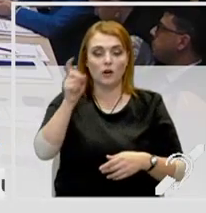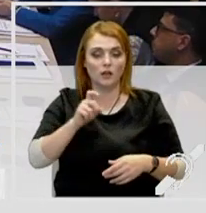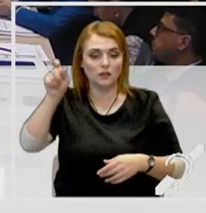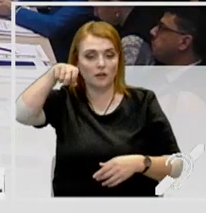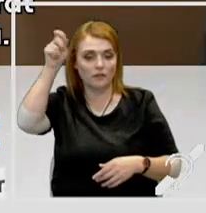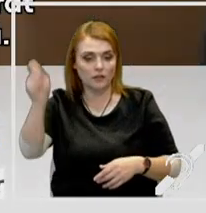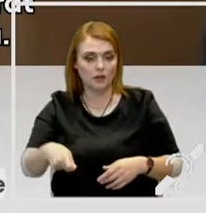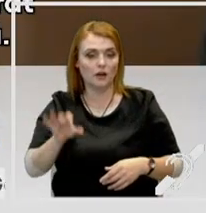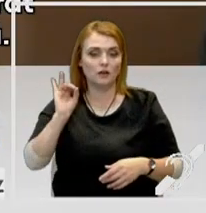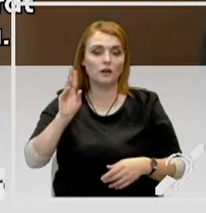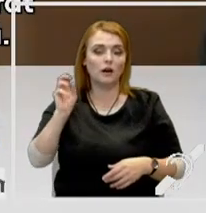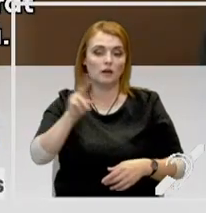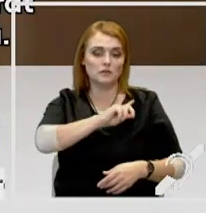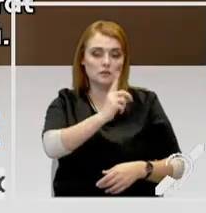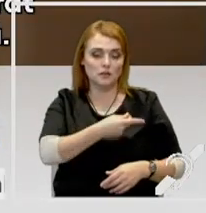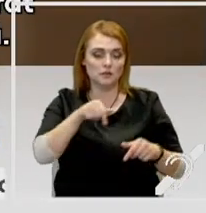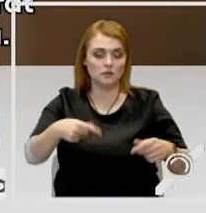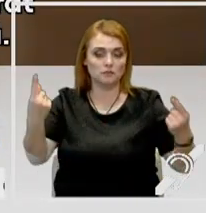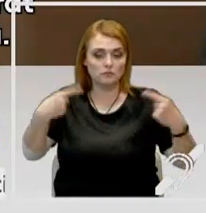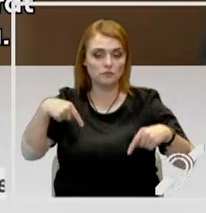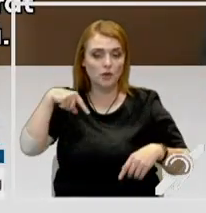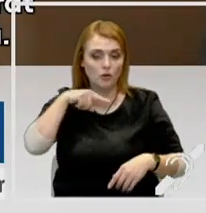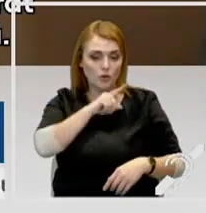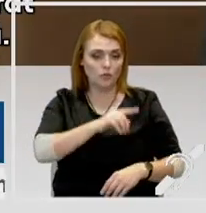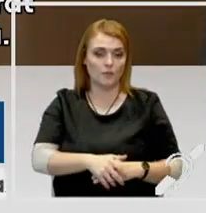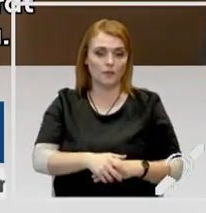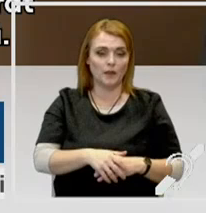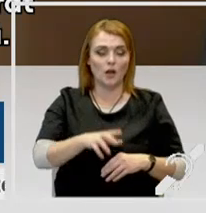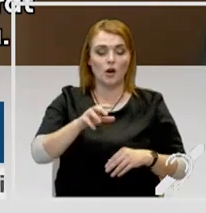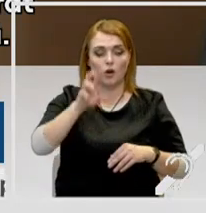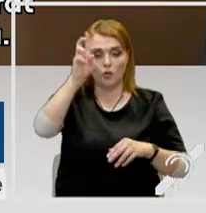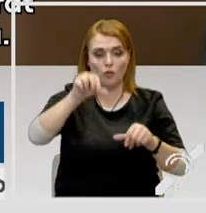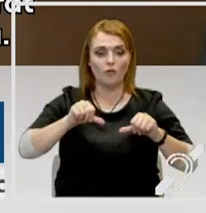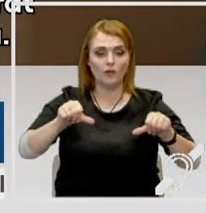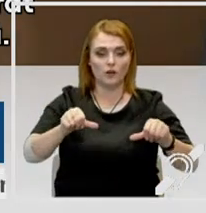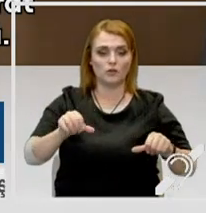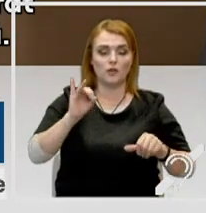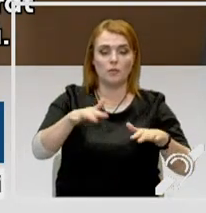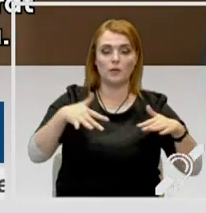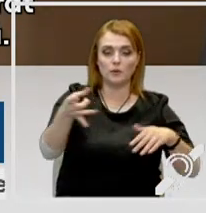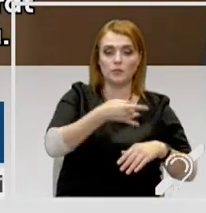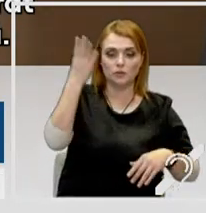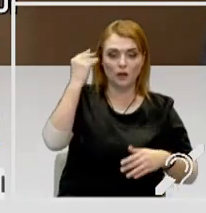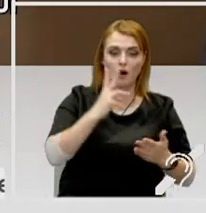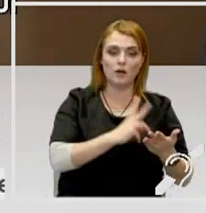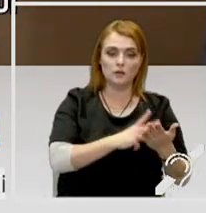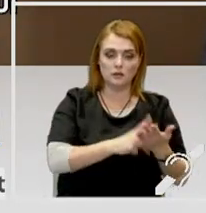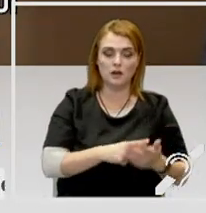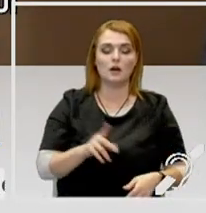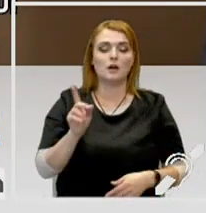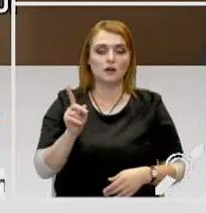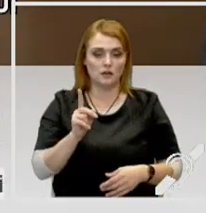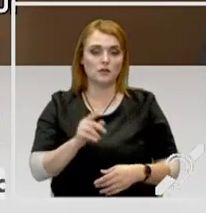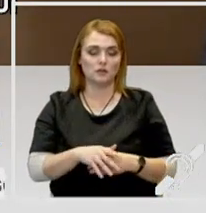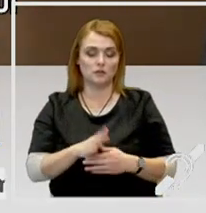economic challenges. Moldova's government and parliament have demonstrated their commitment to progress on the EU agenda while taking measures